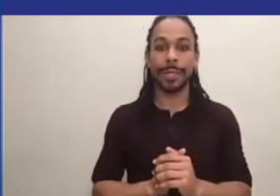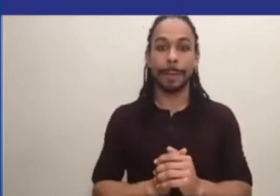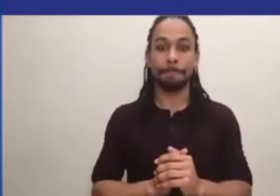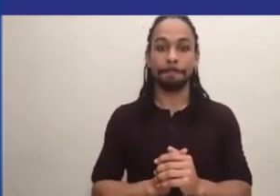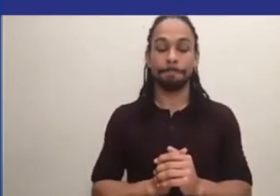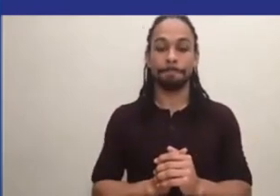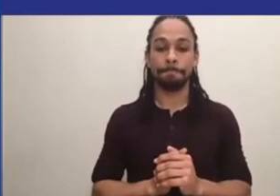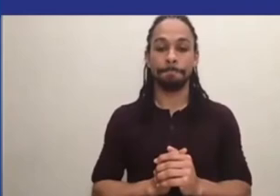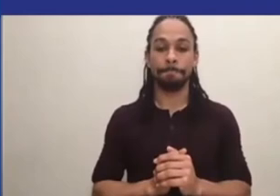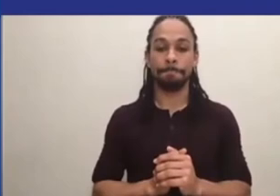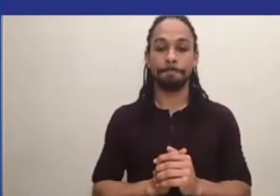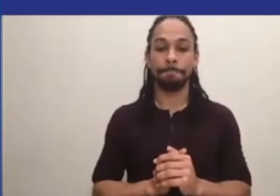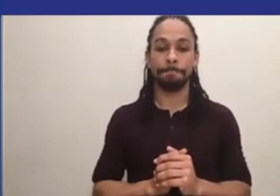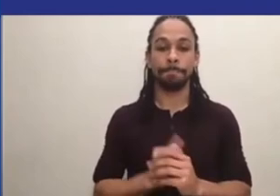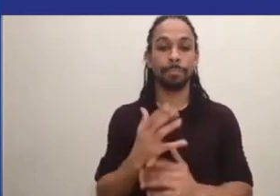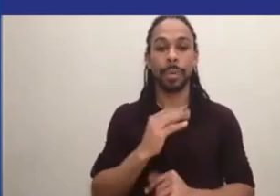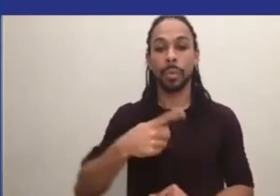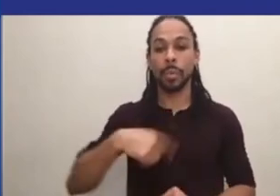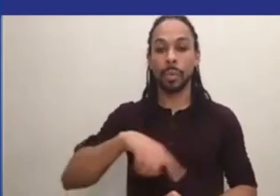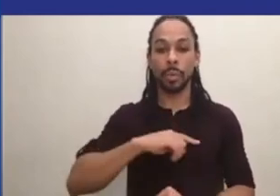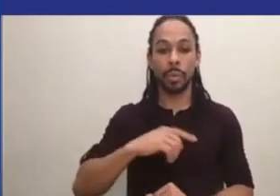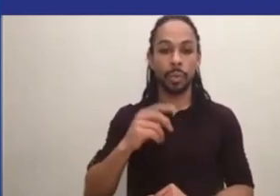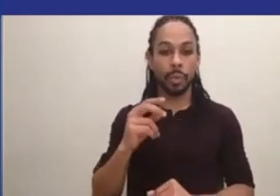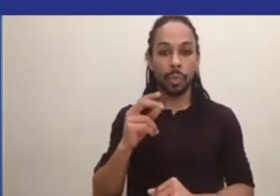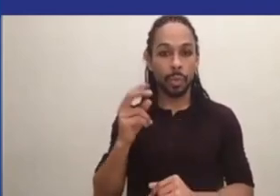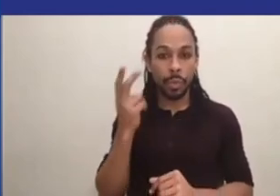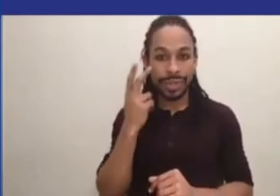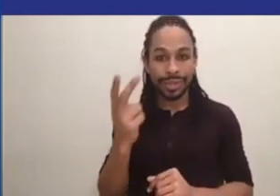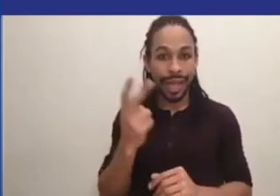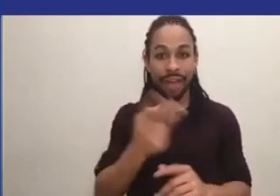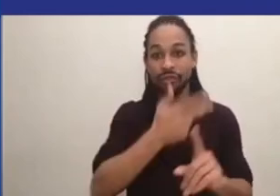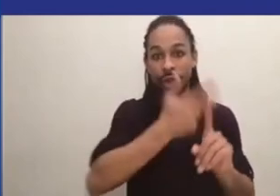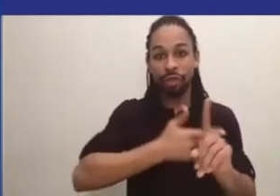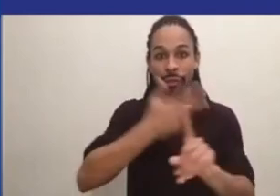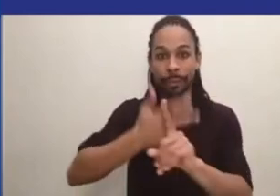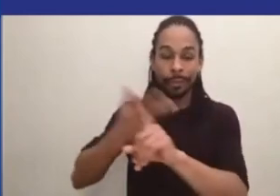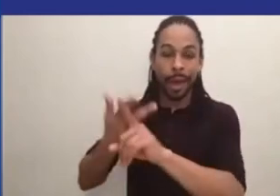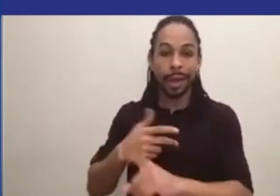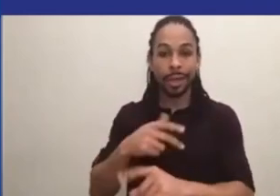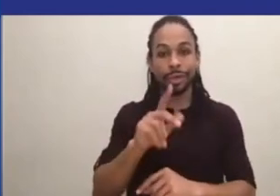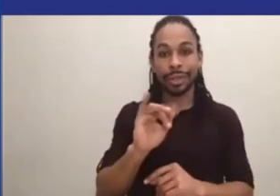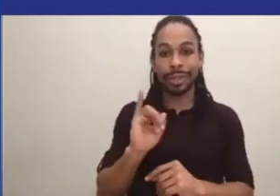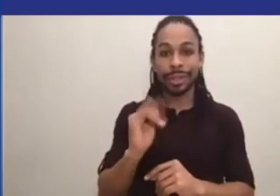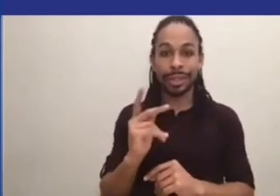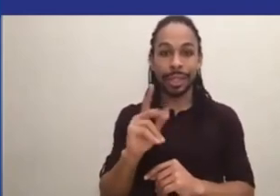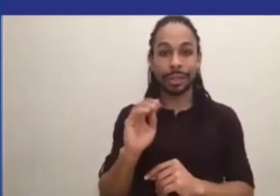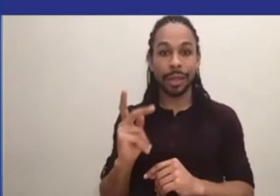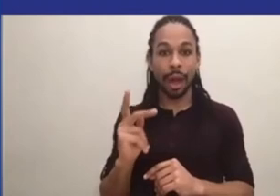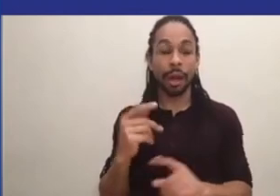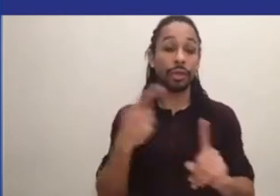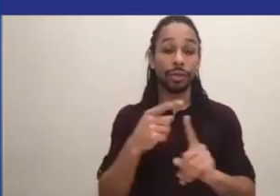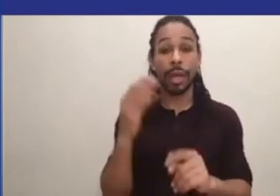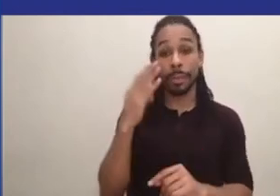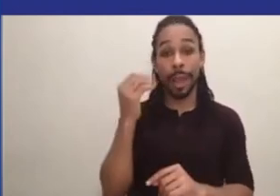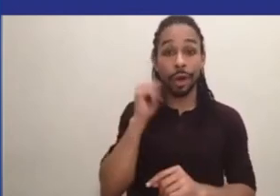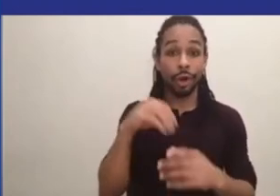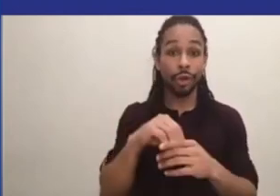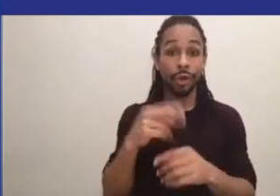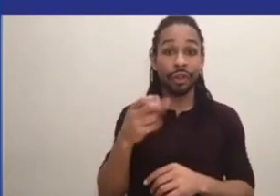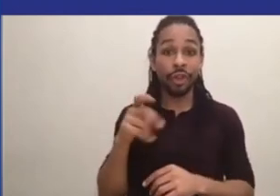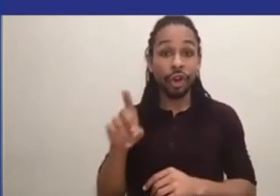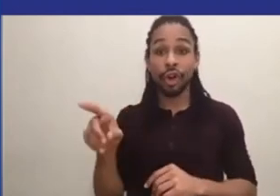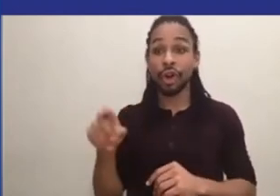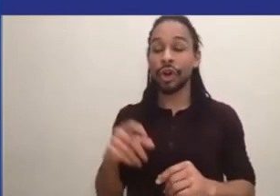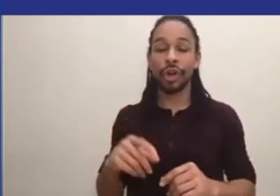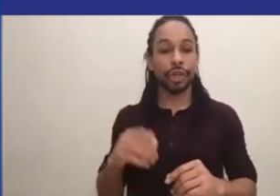I mean, it's even like we see it every 3 months on TikTok, right? You know, it's the black girl in the hood, she made up the TikTok dance, you know, and now